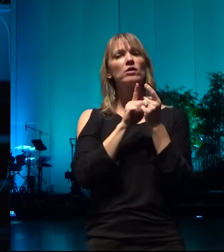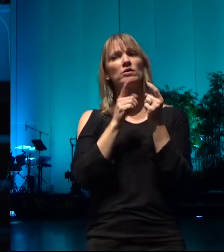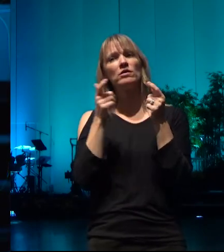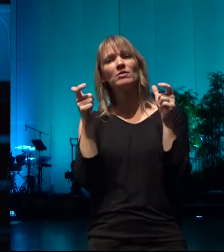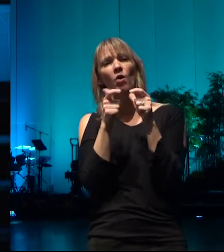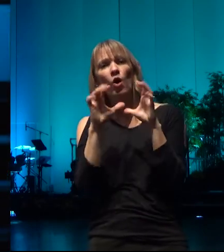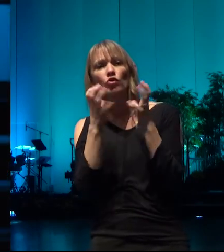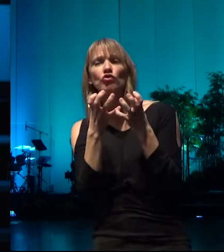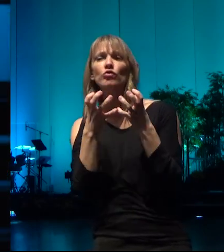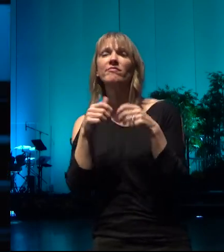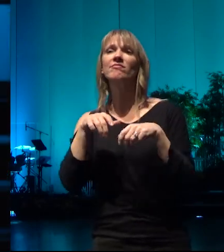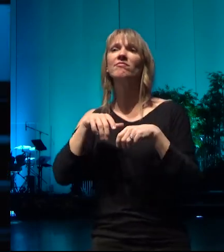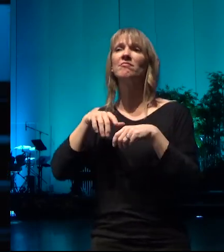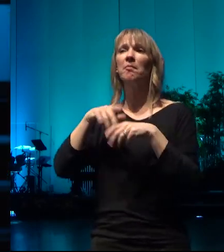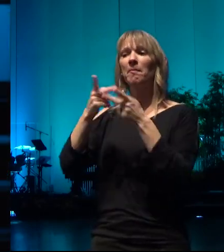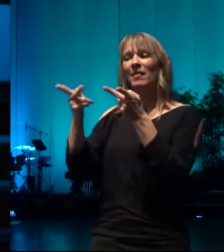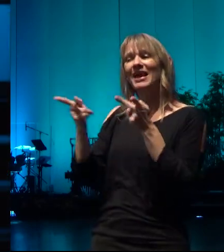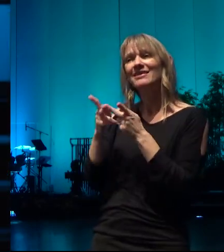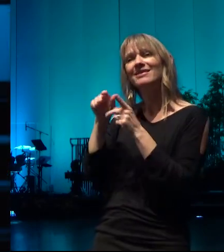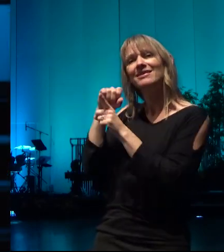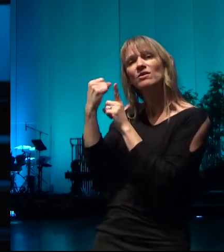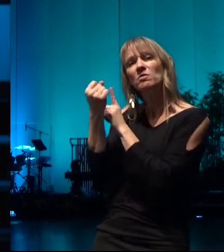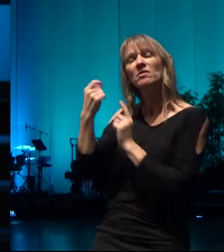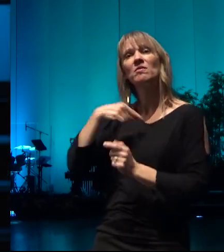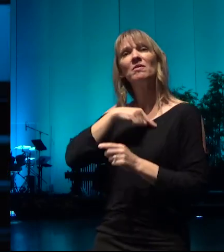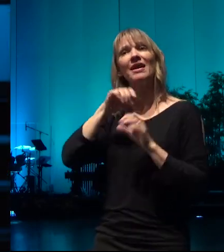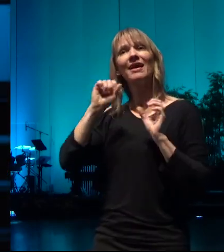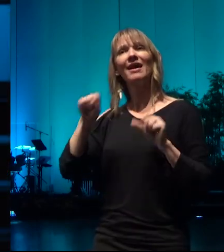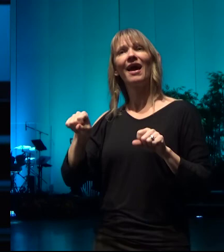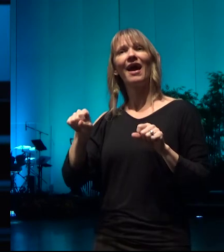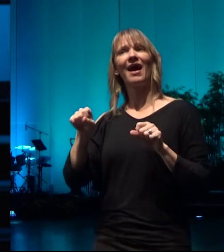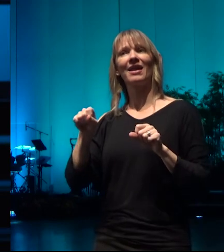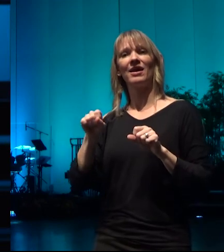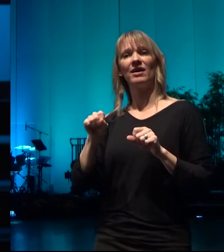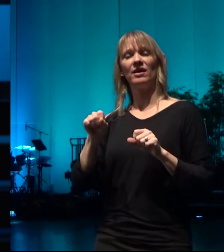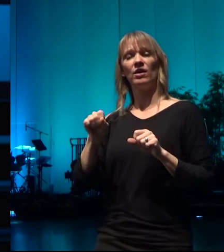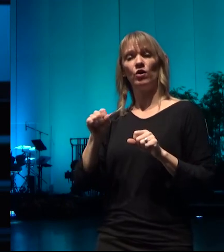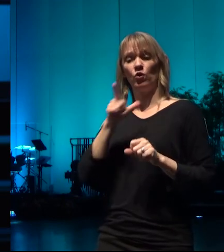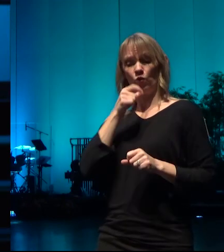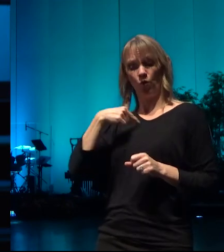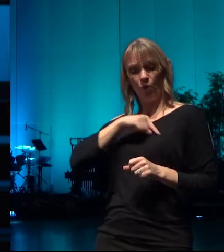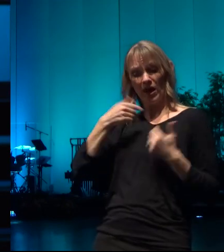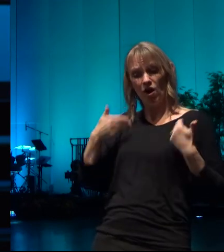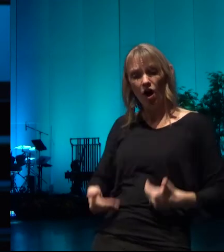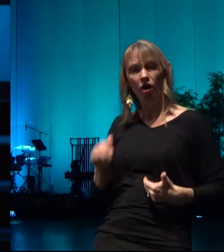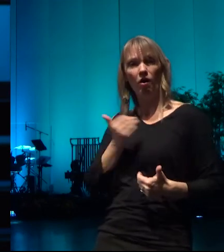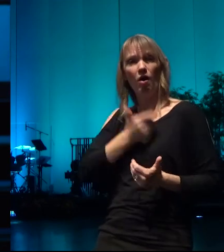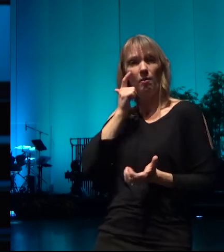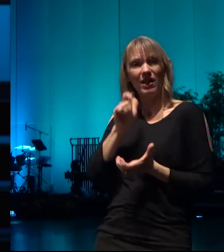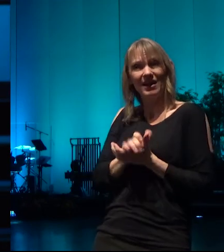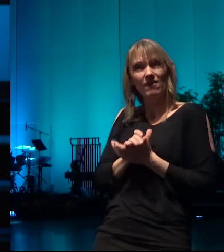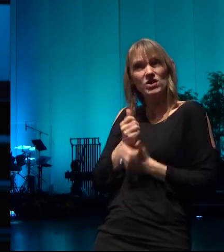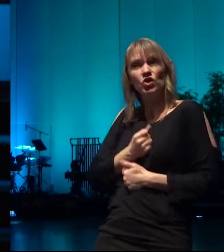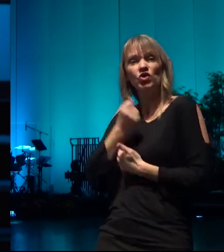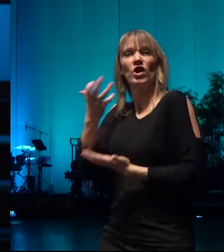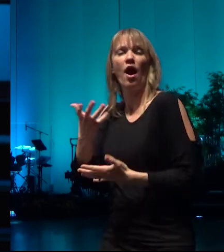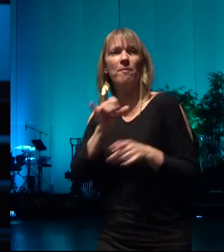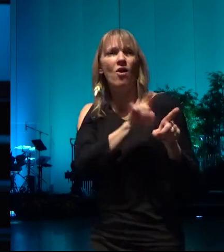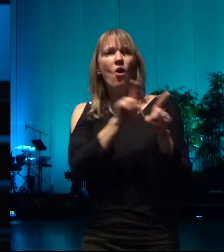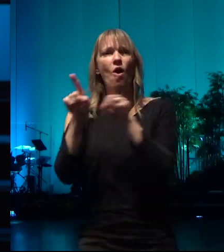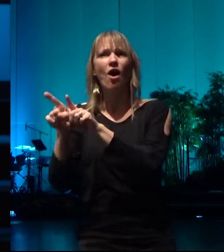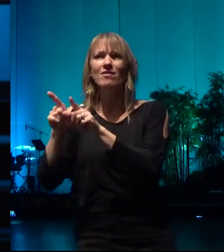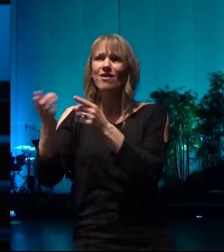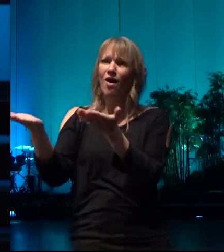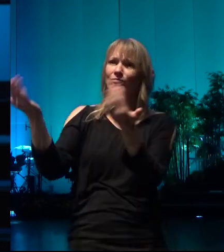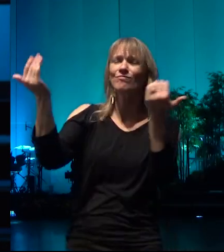who people are and what they believe. That value, that huge value that says, not only do I want this